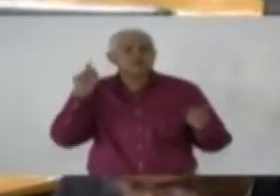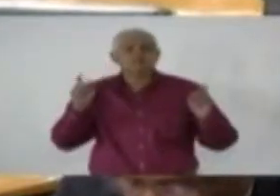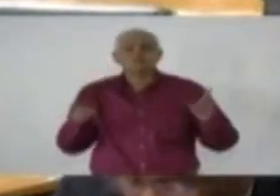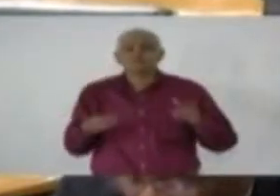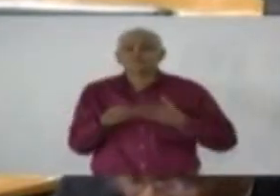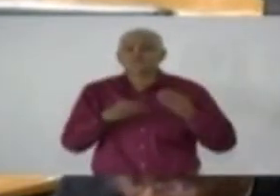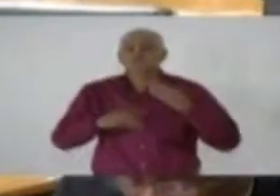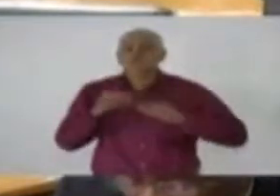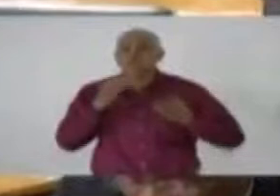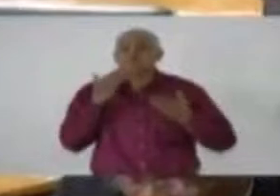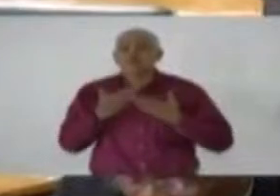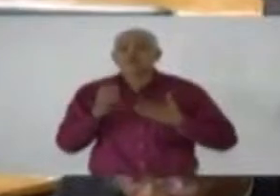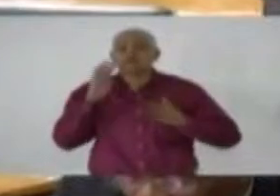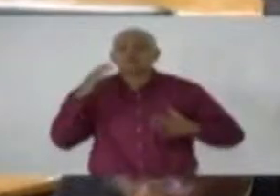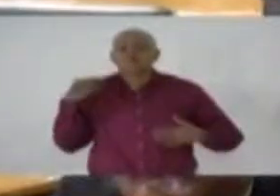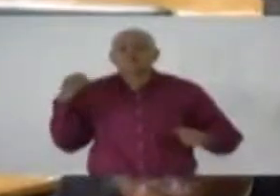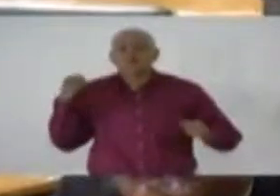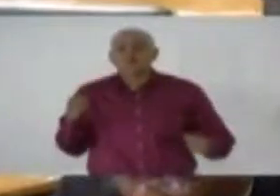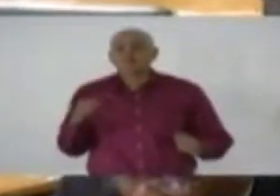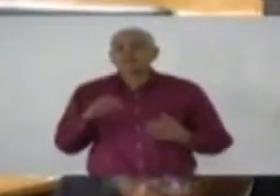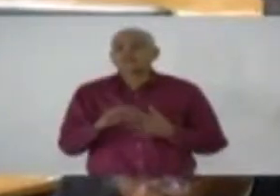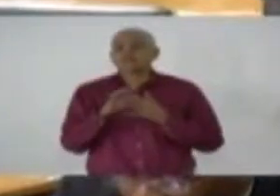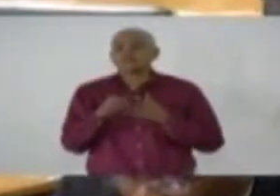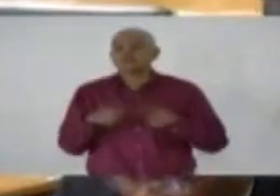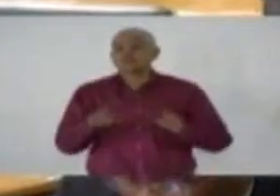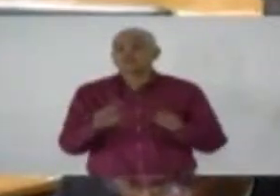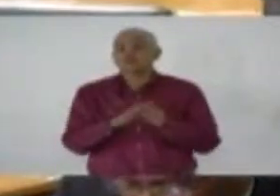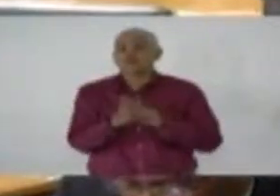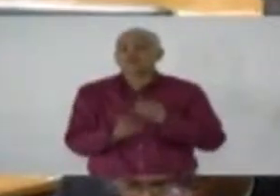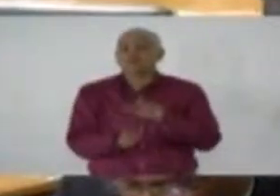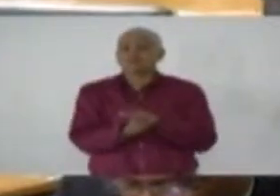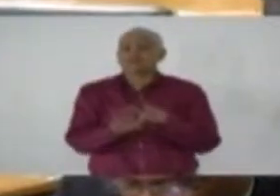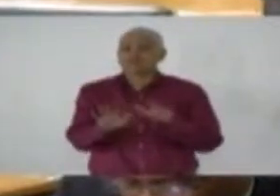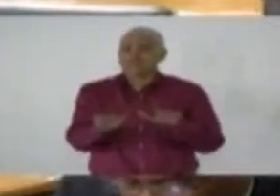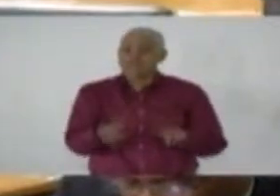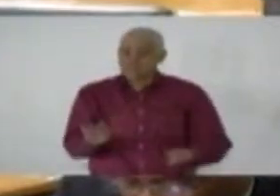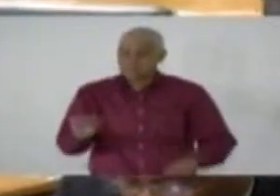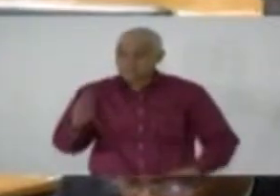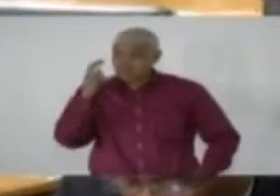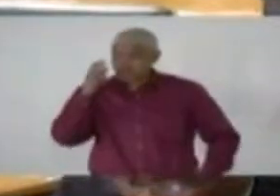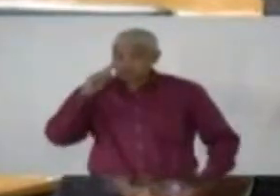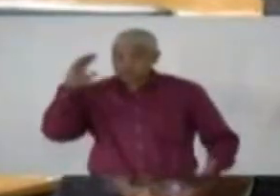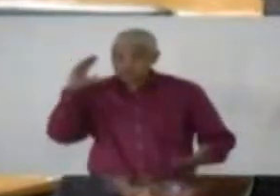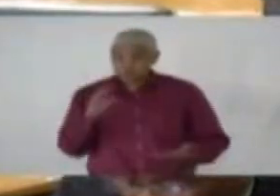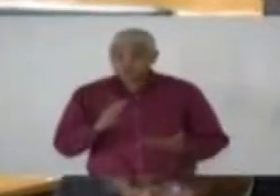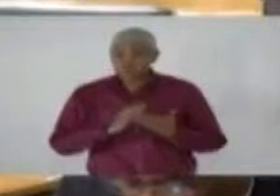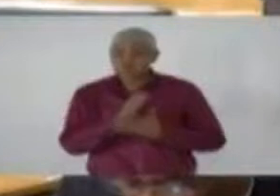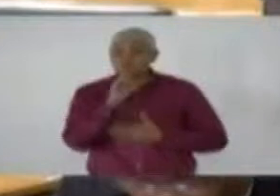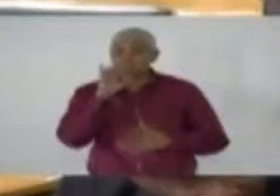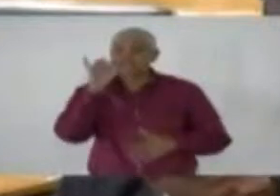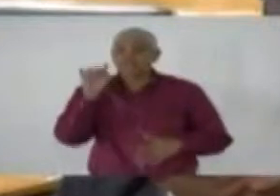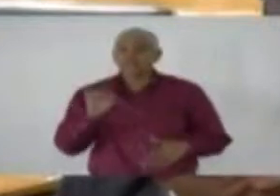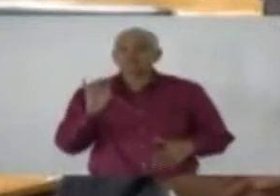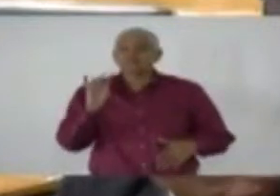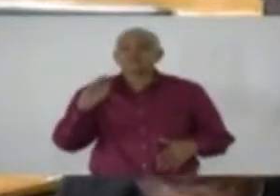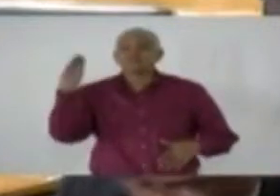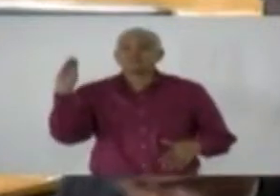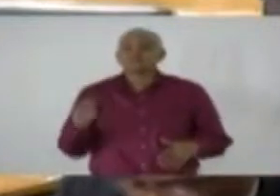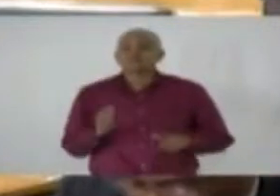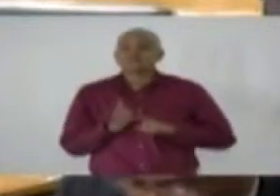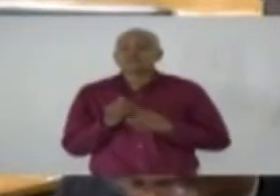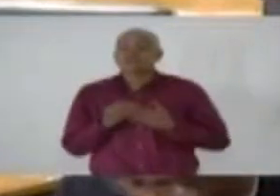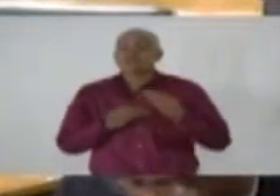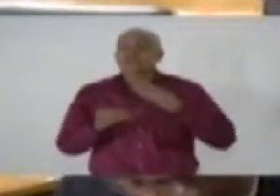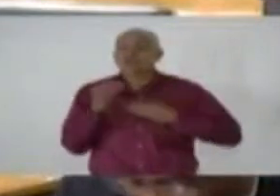economy well to recover, especially during the pandemic, can have their doubts relieved by the 8.7%